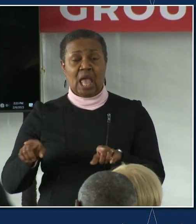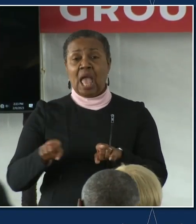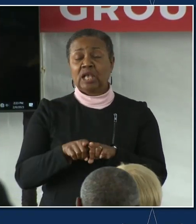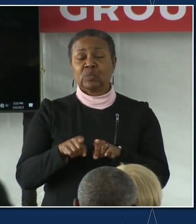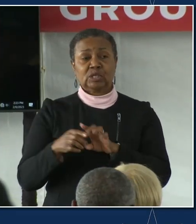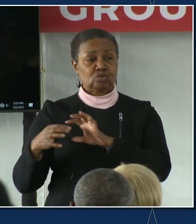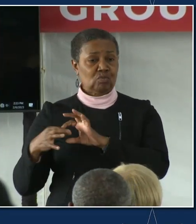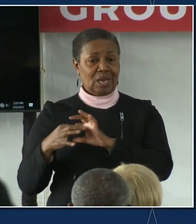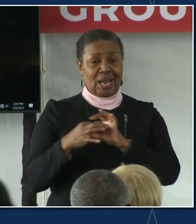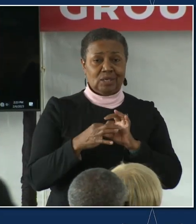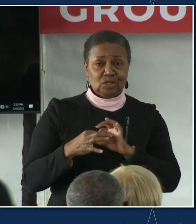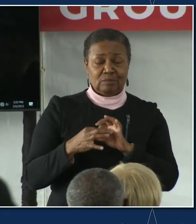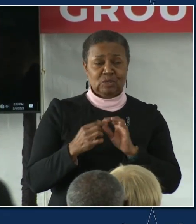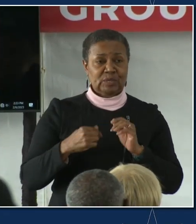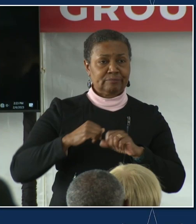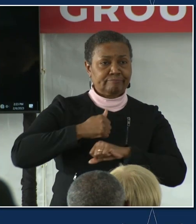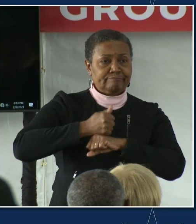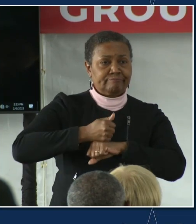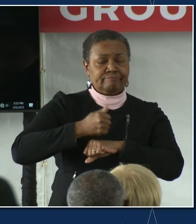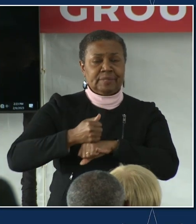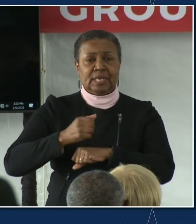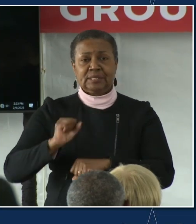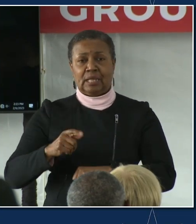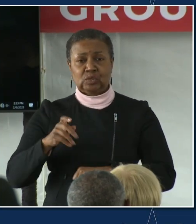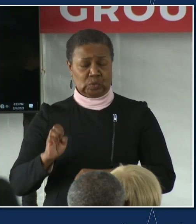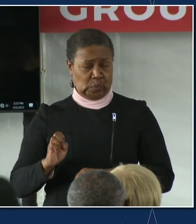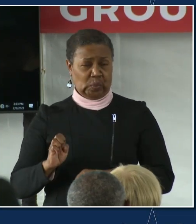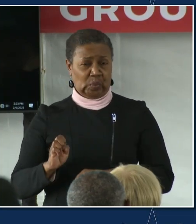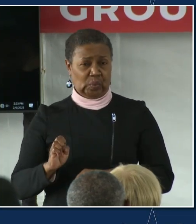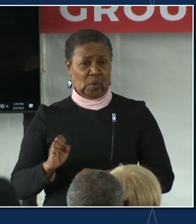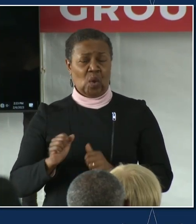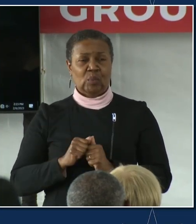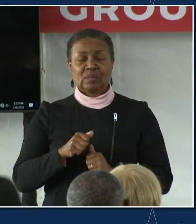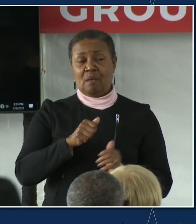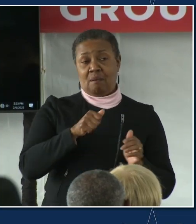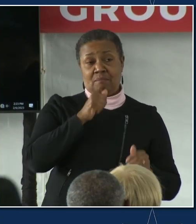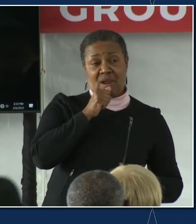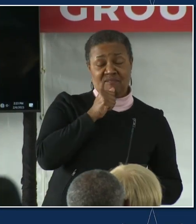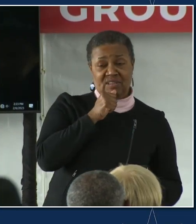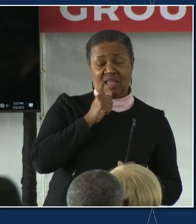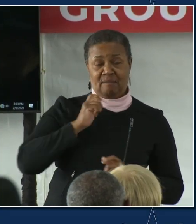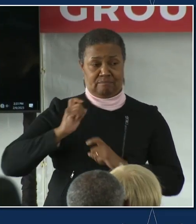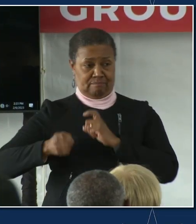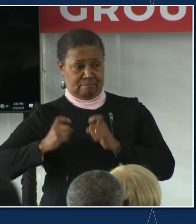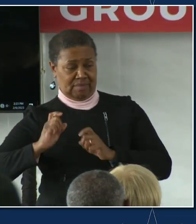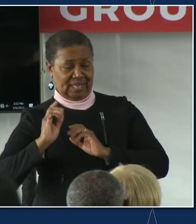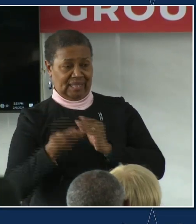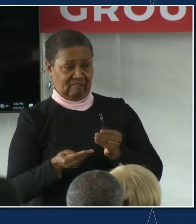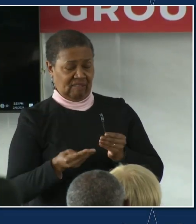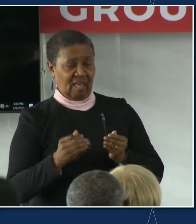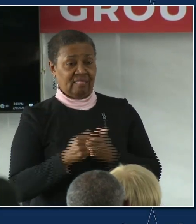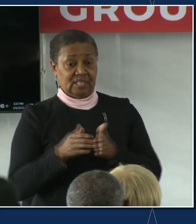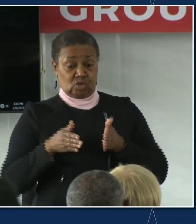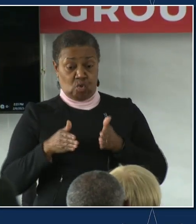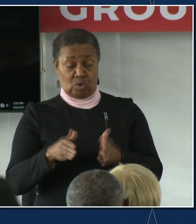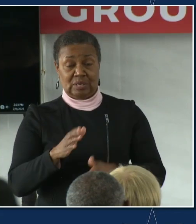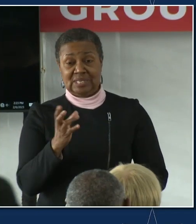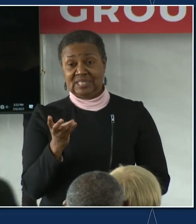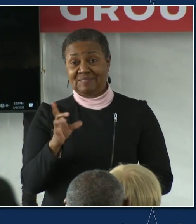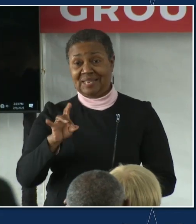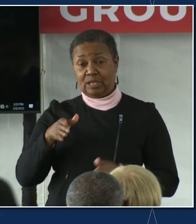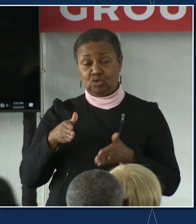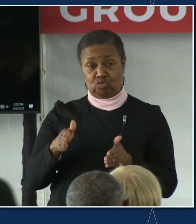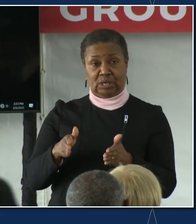the relationship that we forged in South Shore, and with private and philanthropic partners, this corridor, 79th